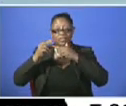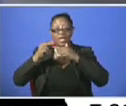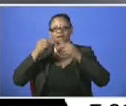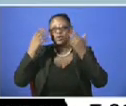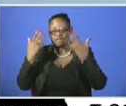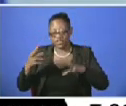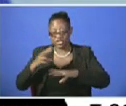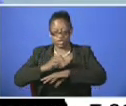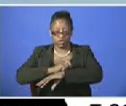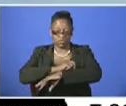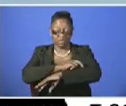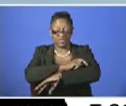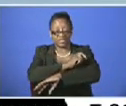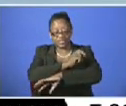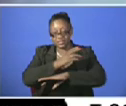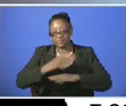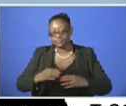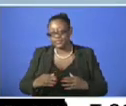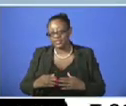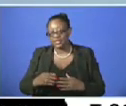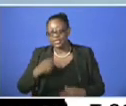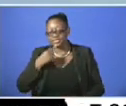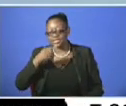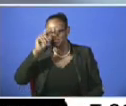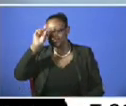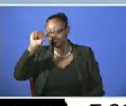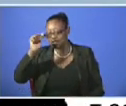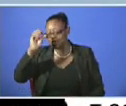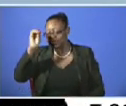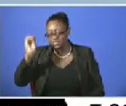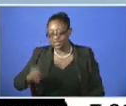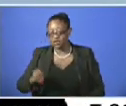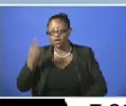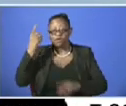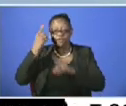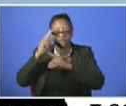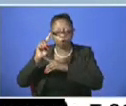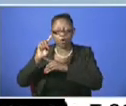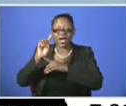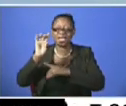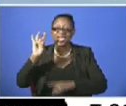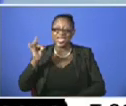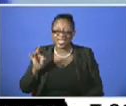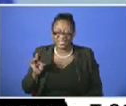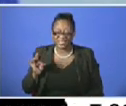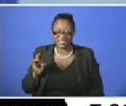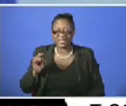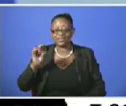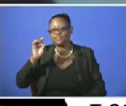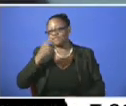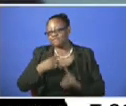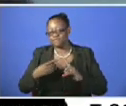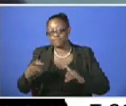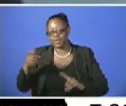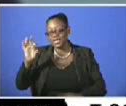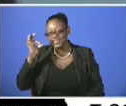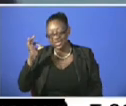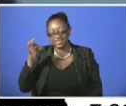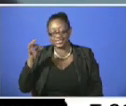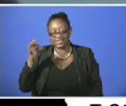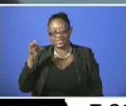The jobless rate has been above 10% for 18 of the past 19 years. Madam